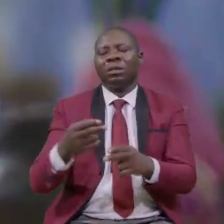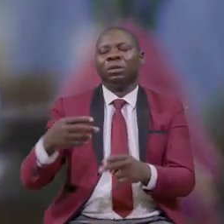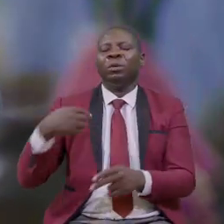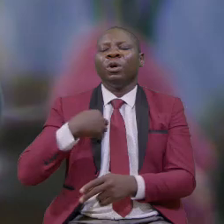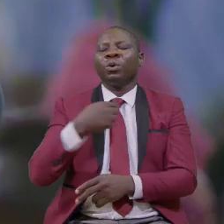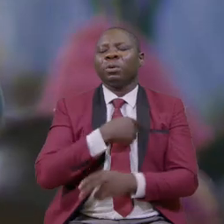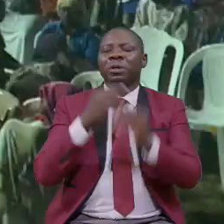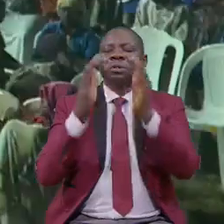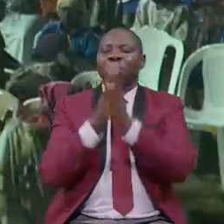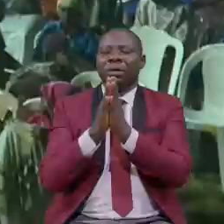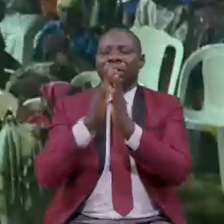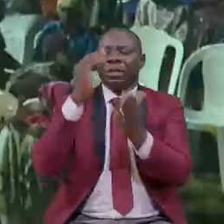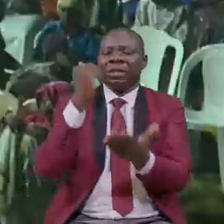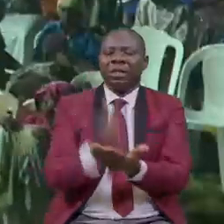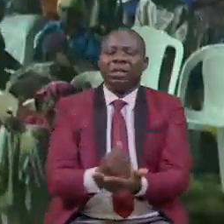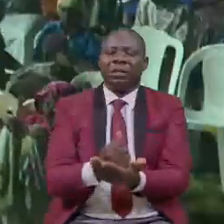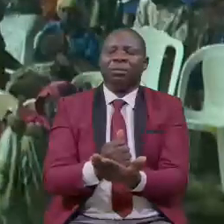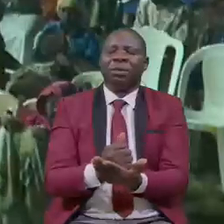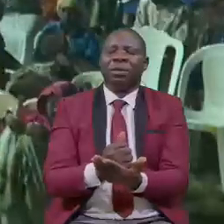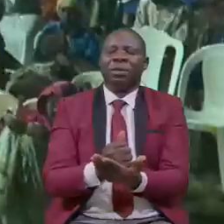we pray.